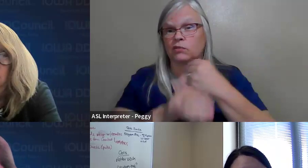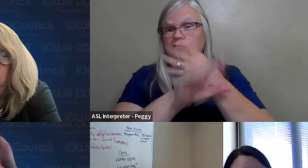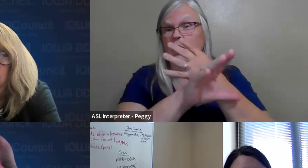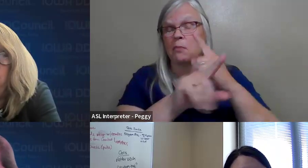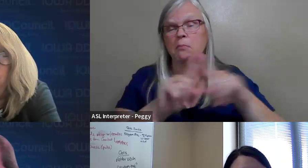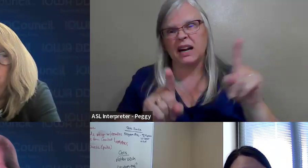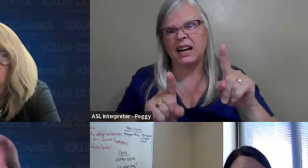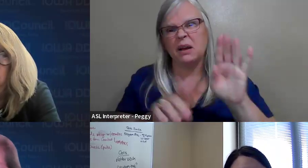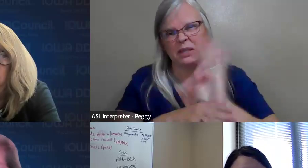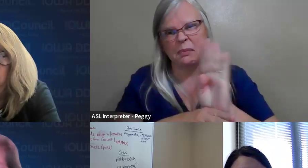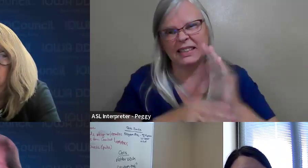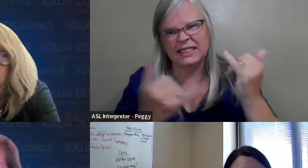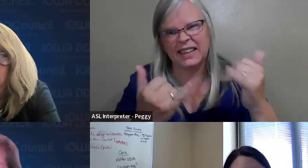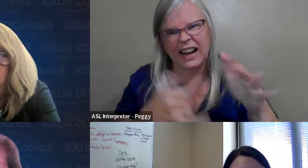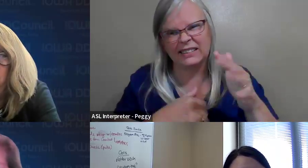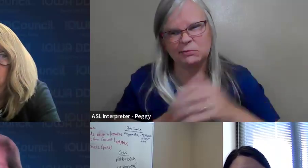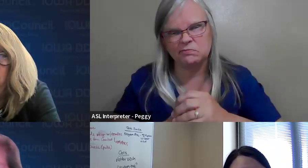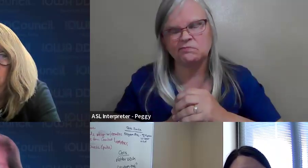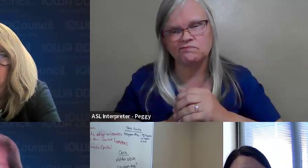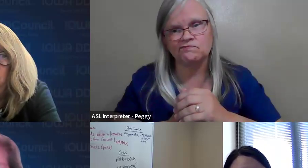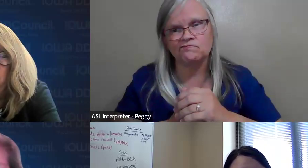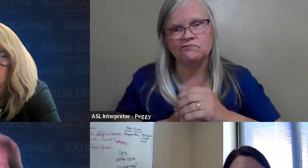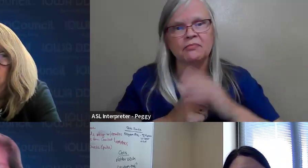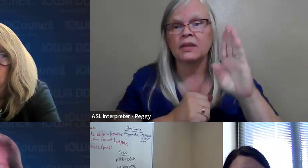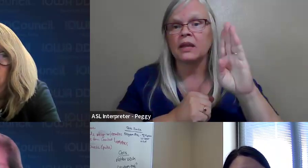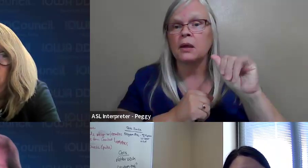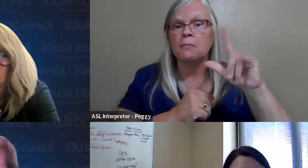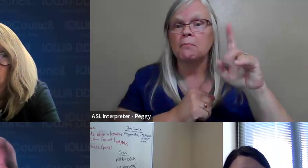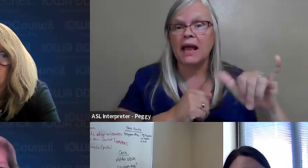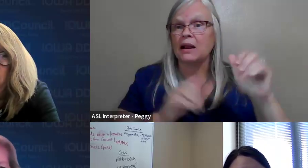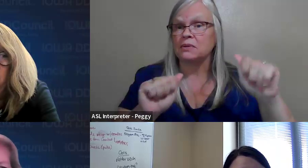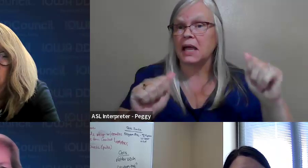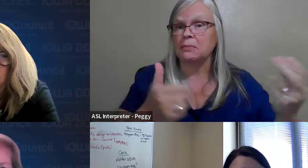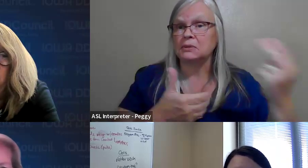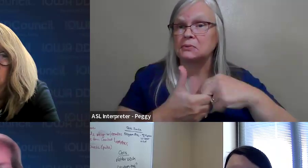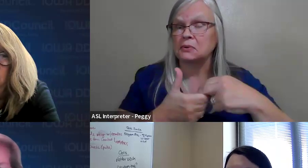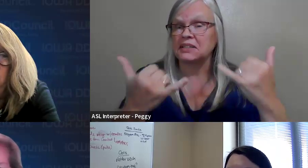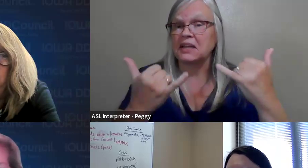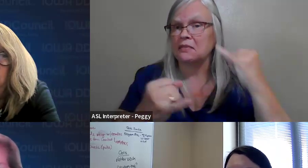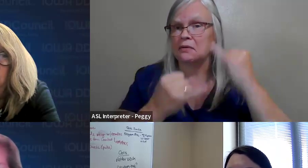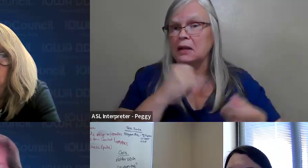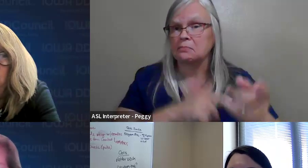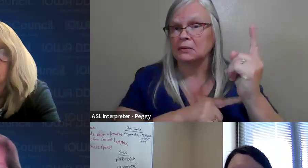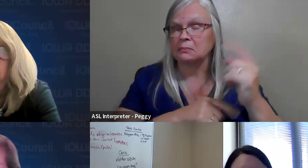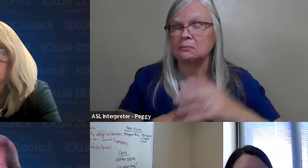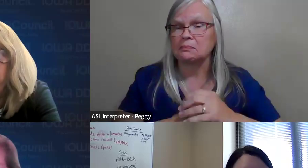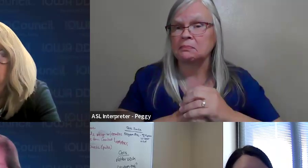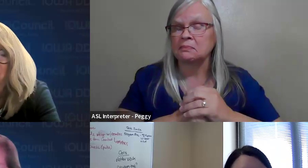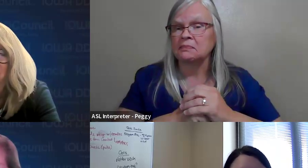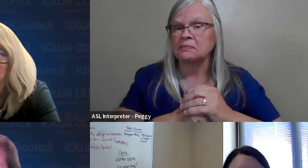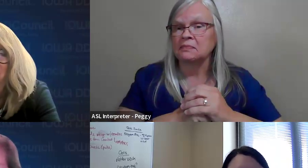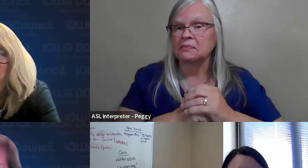of busy. But Bailey was able to jump on here at the last minute. So